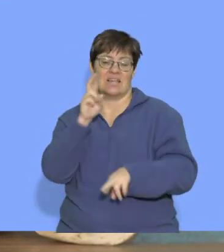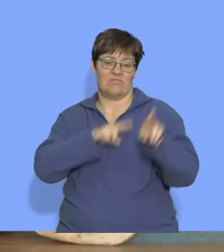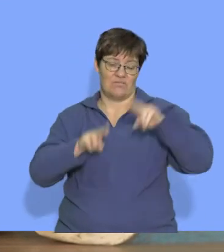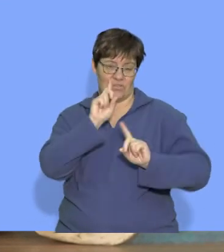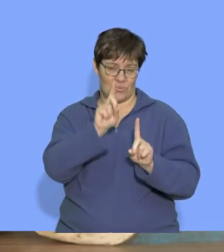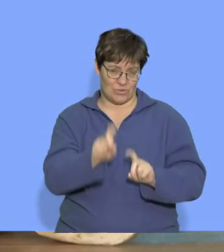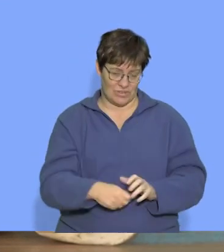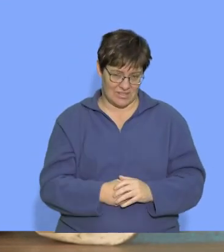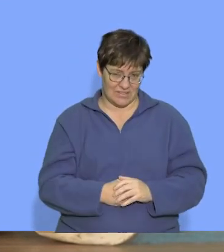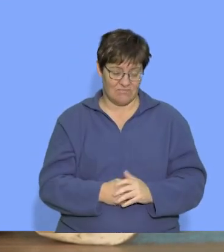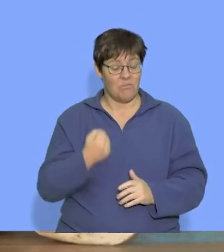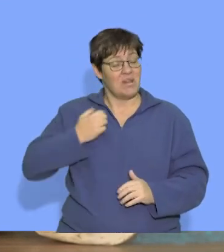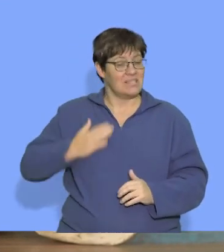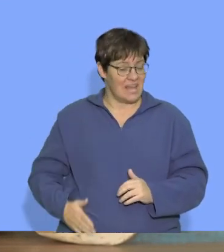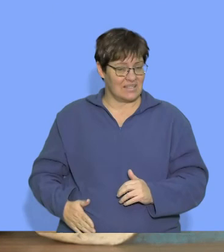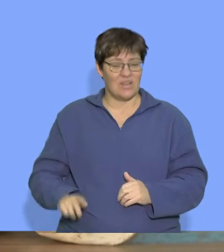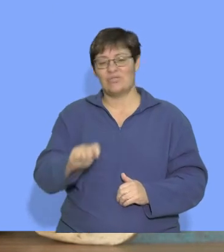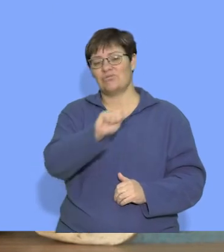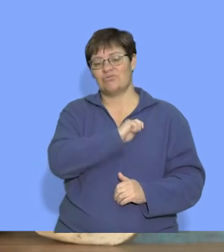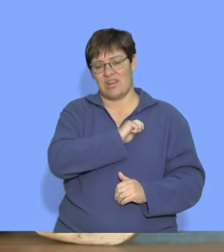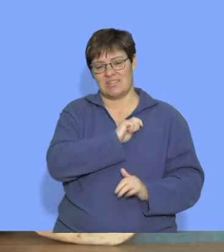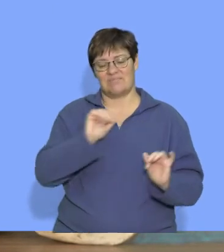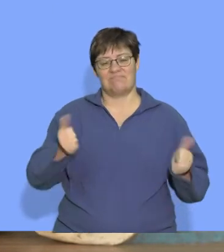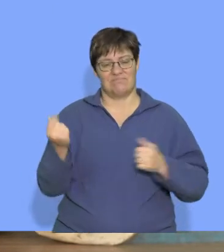access and answer some revision questions. Guys, from